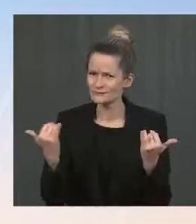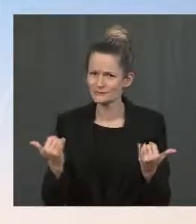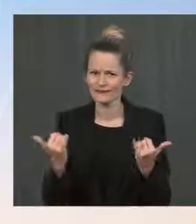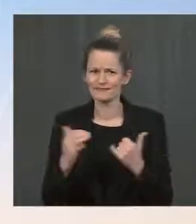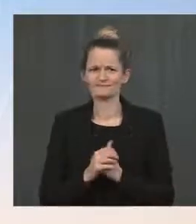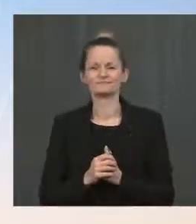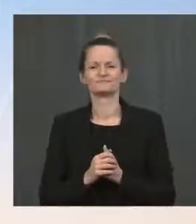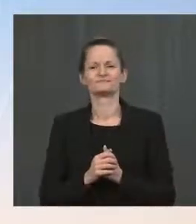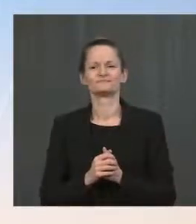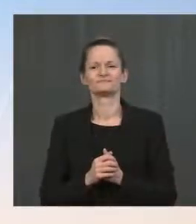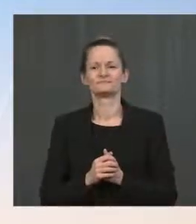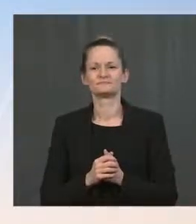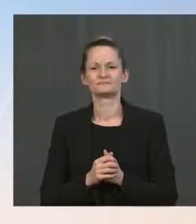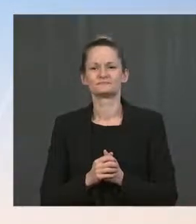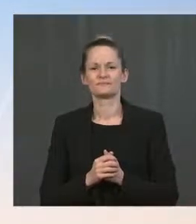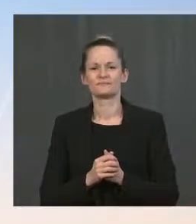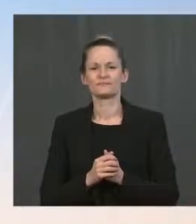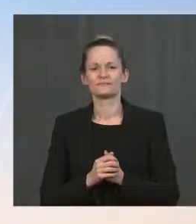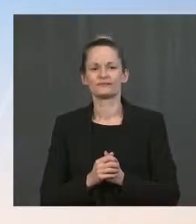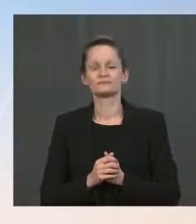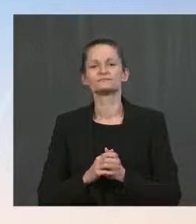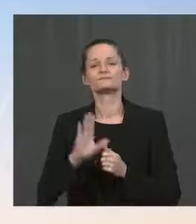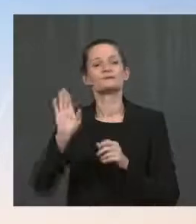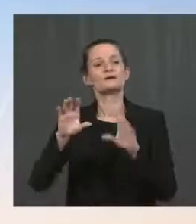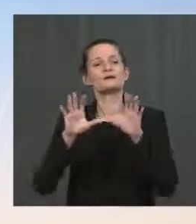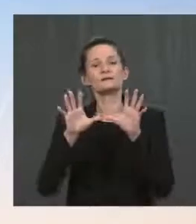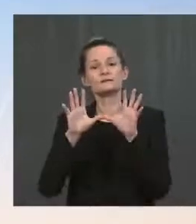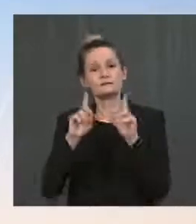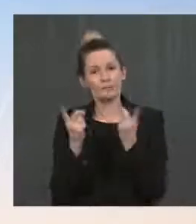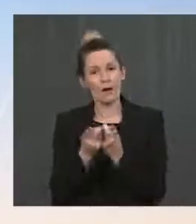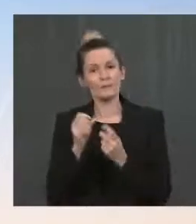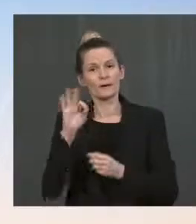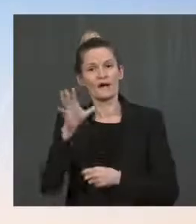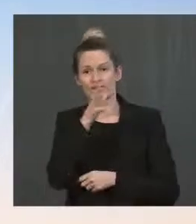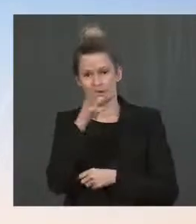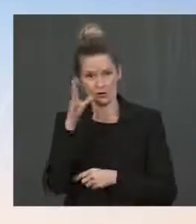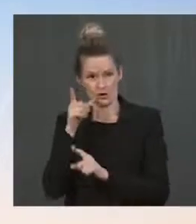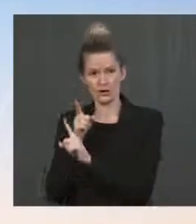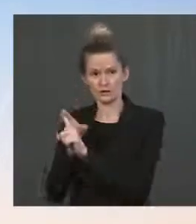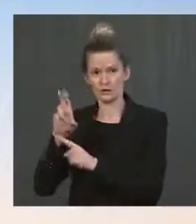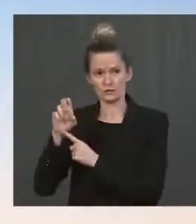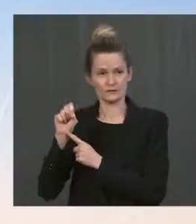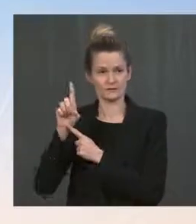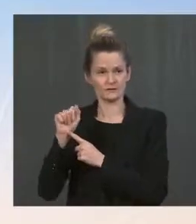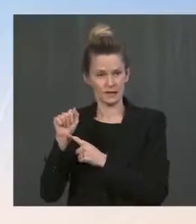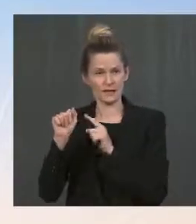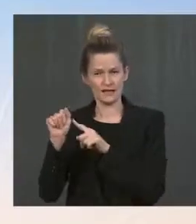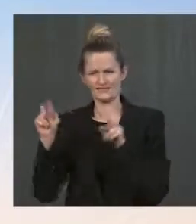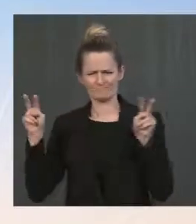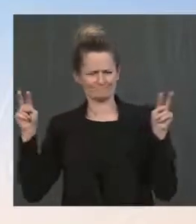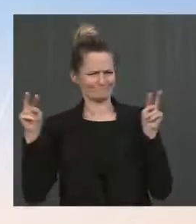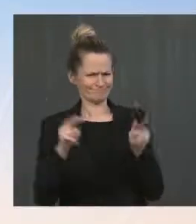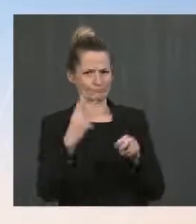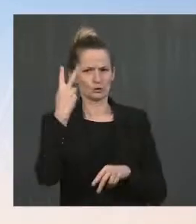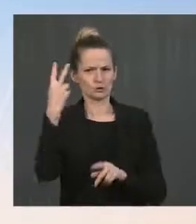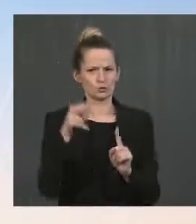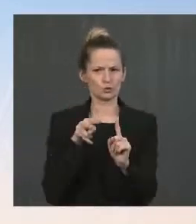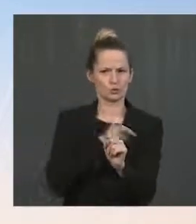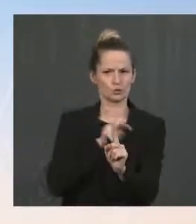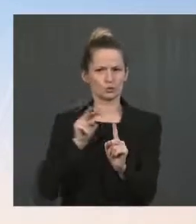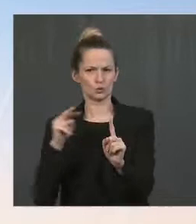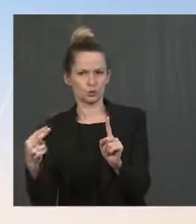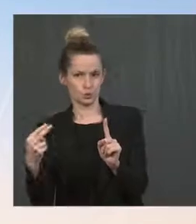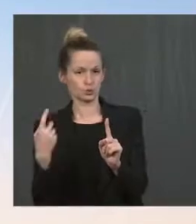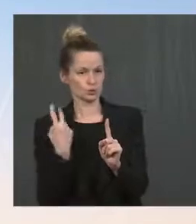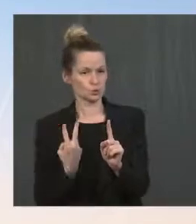You know, basically, the Department of Agriculture sees this in as basically two functions, two responsibilities. Goal number one is to make sure that farmers